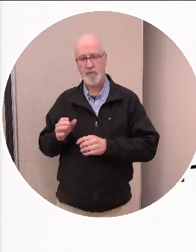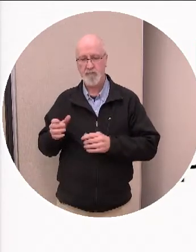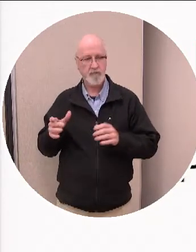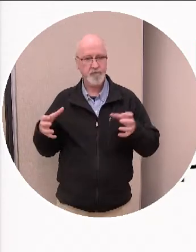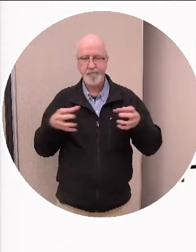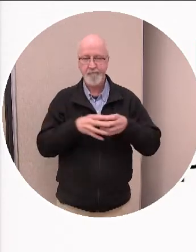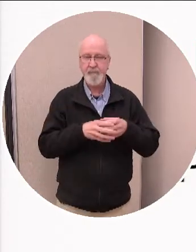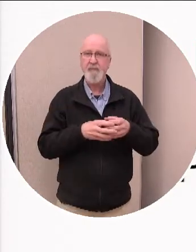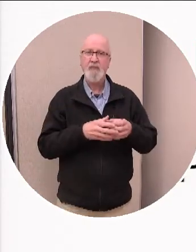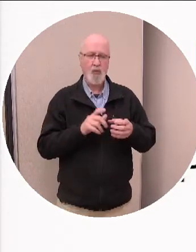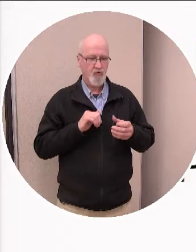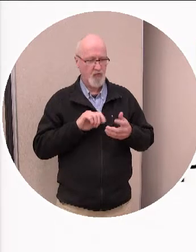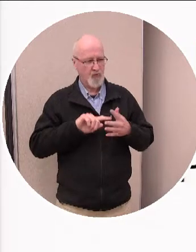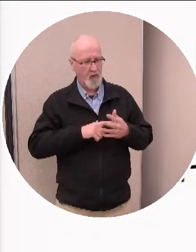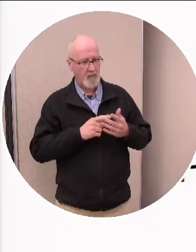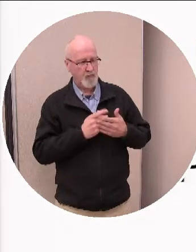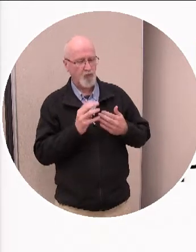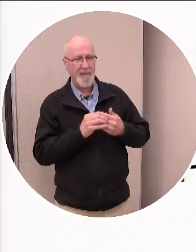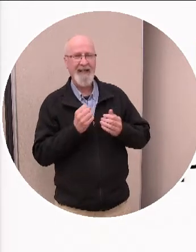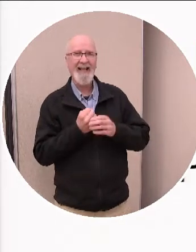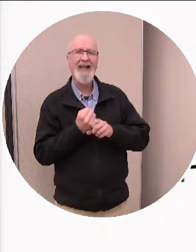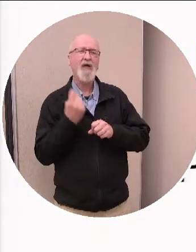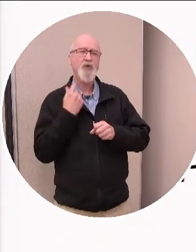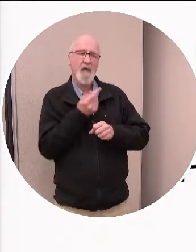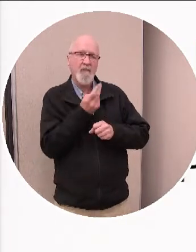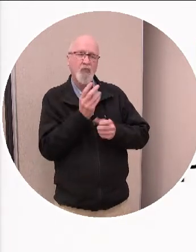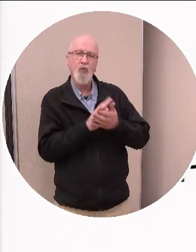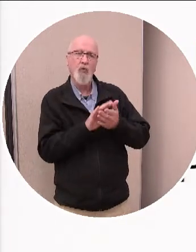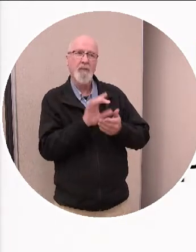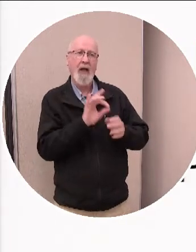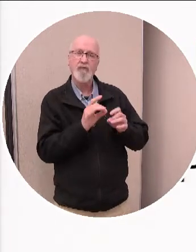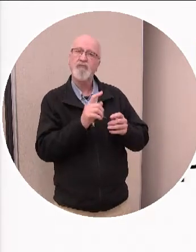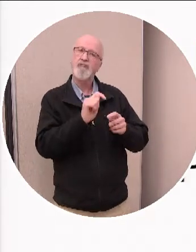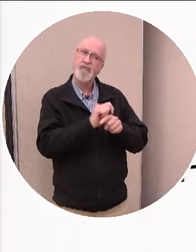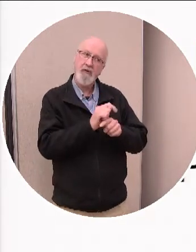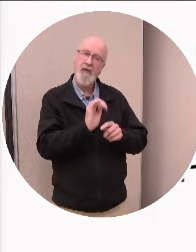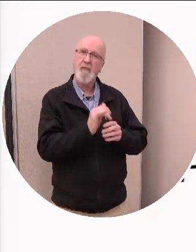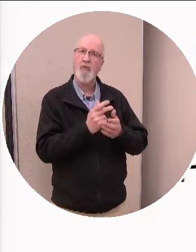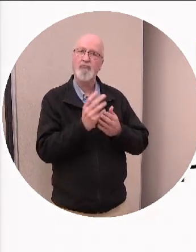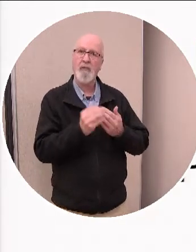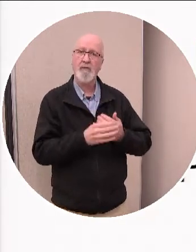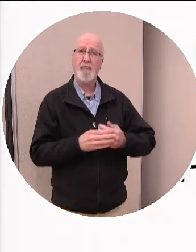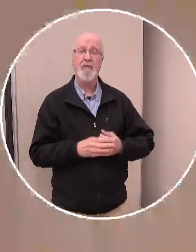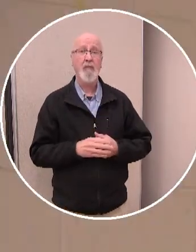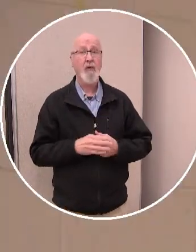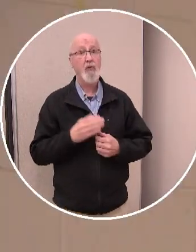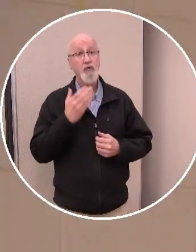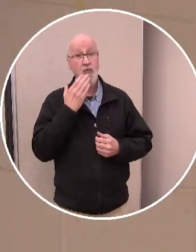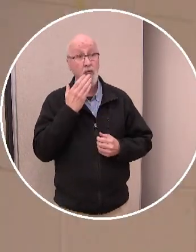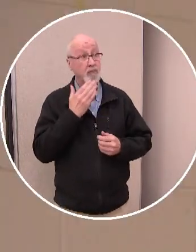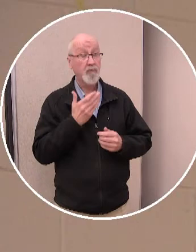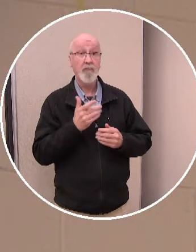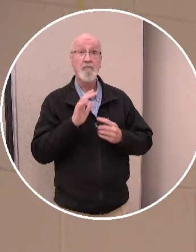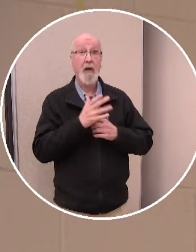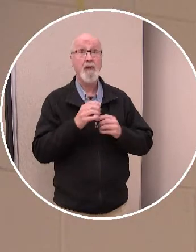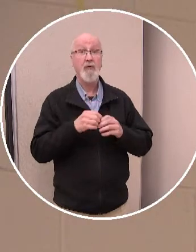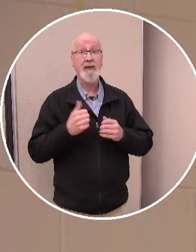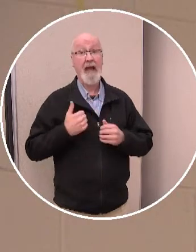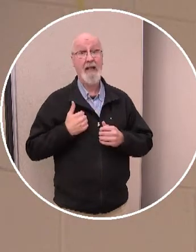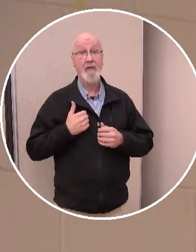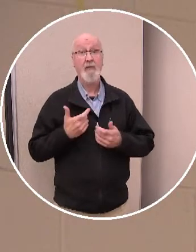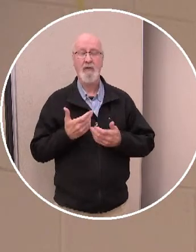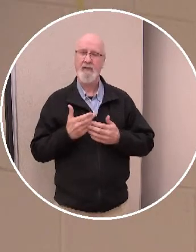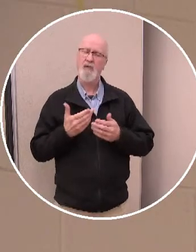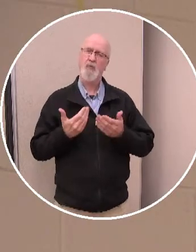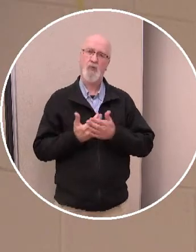piloted in select schools last year. This program is really leading in Canada right now. Hazing prevention